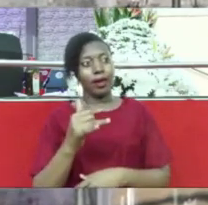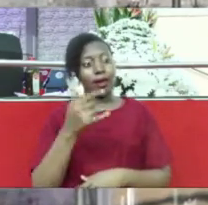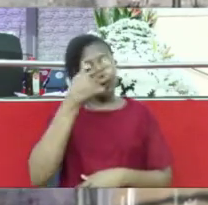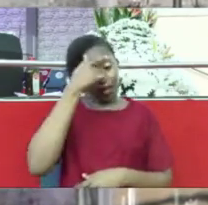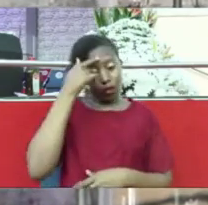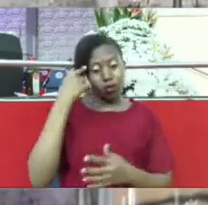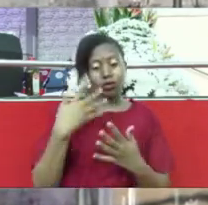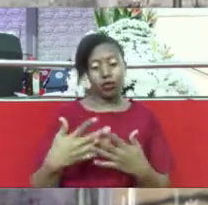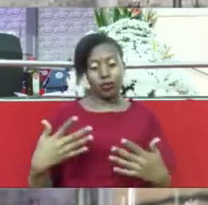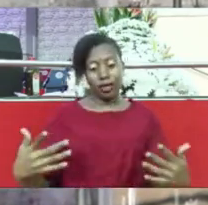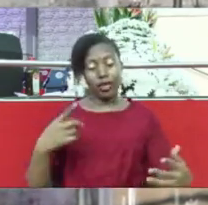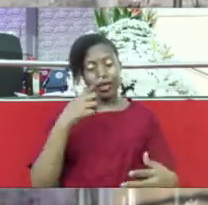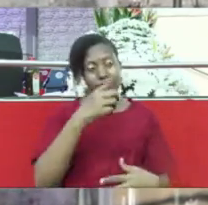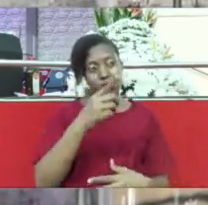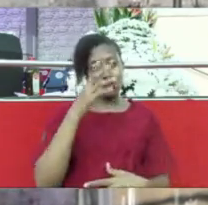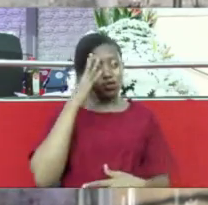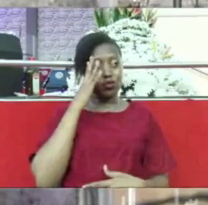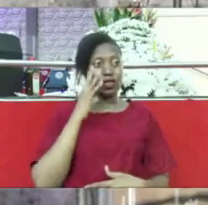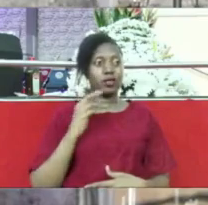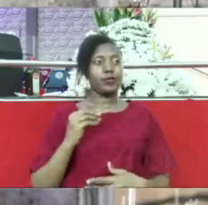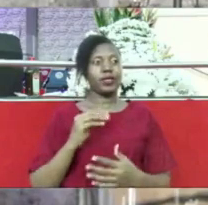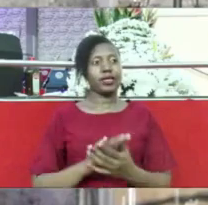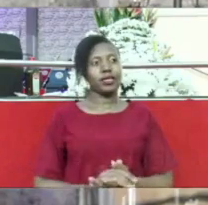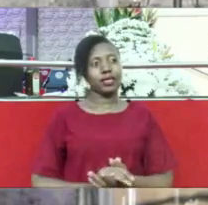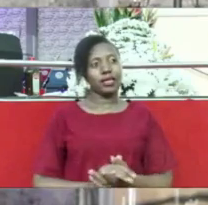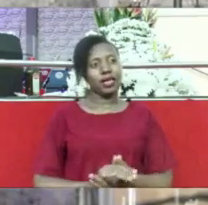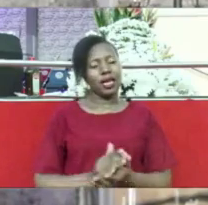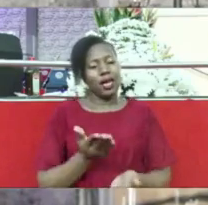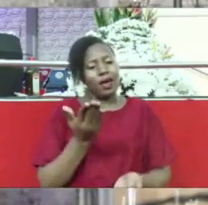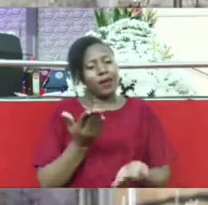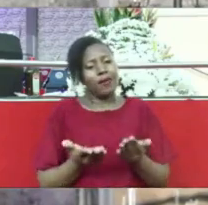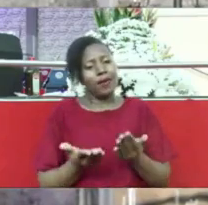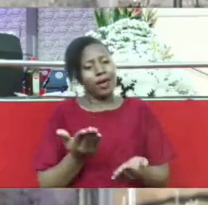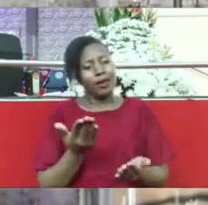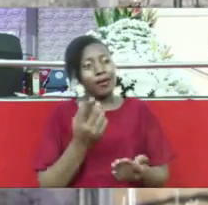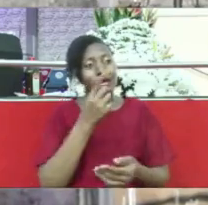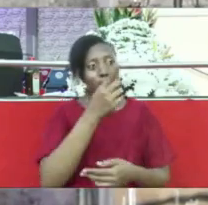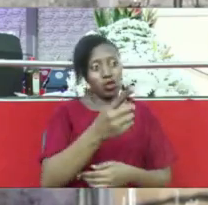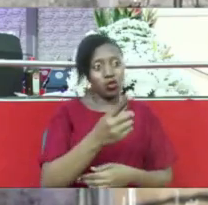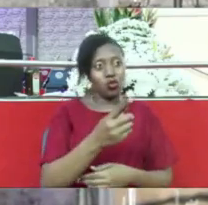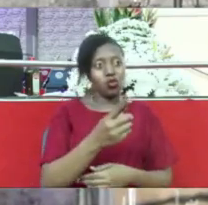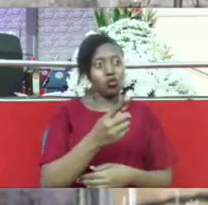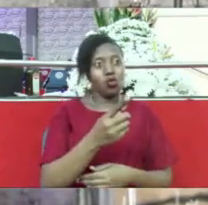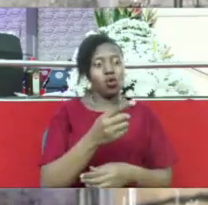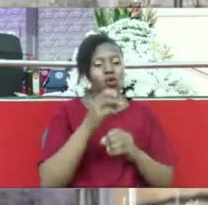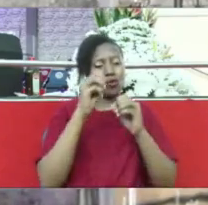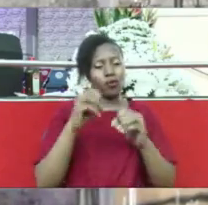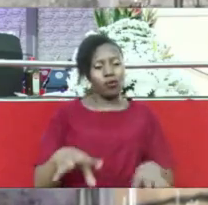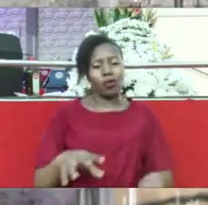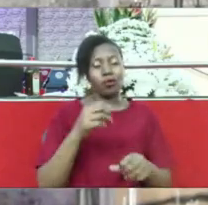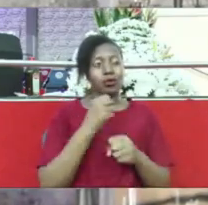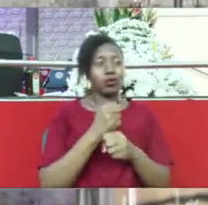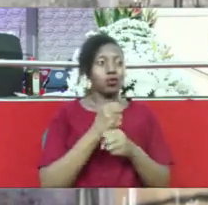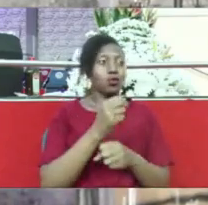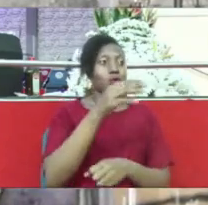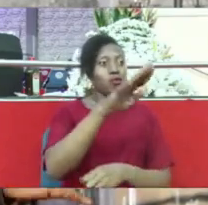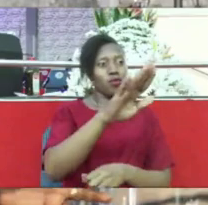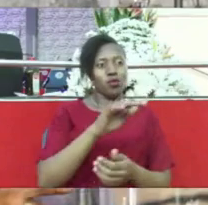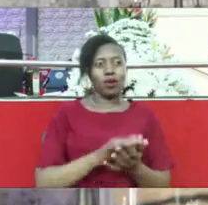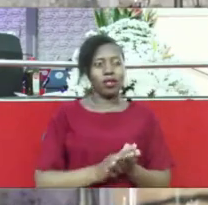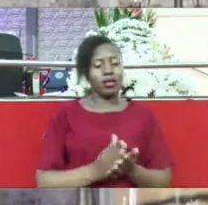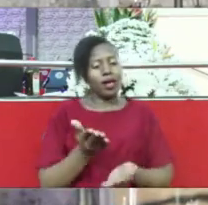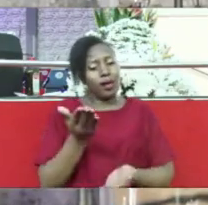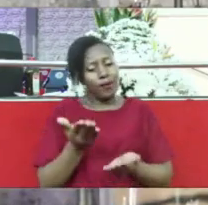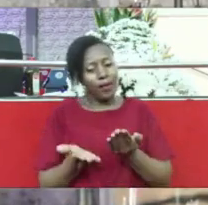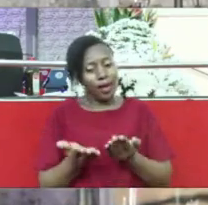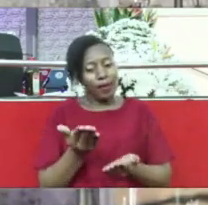Kwa sababu ya ile hali ambayo unapitia. It could be you've had a sack from your work. Umeweza kuwa umefutwa kazi. It could be you have separated